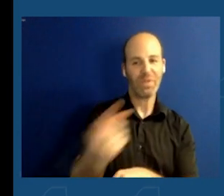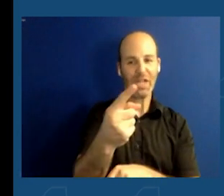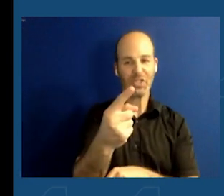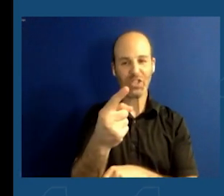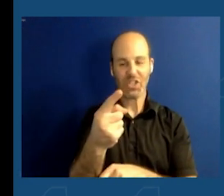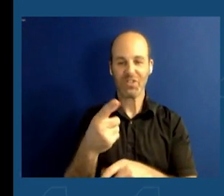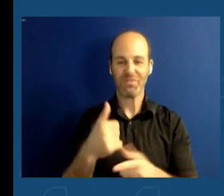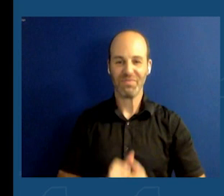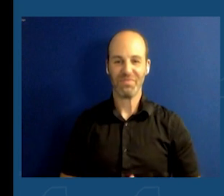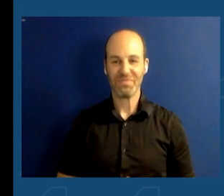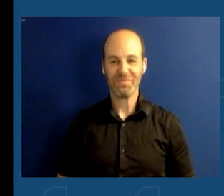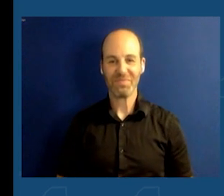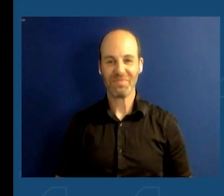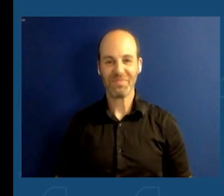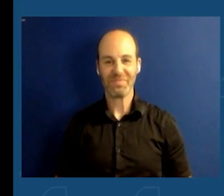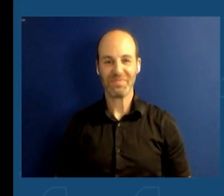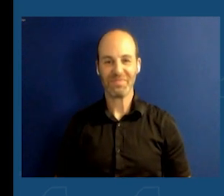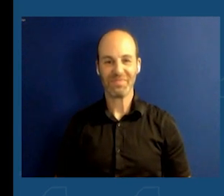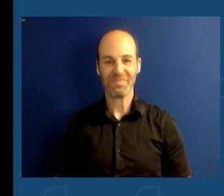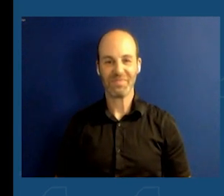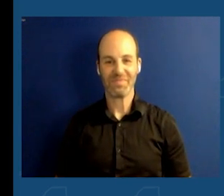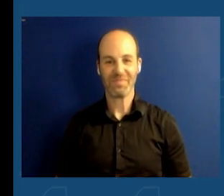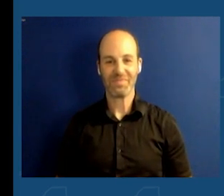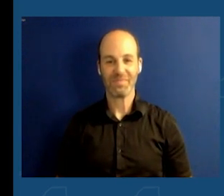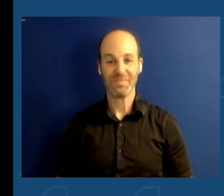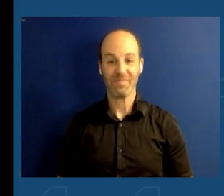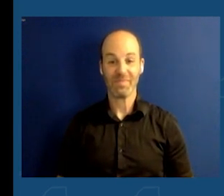And as we work to